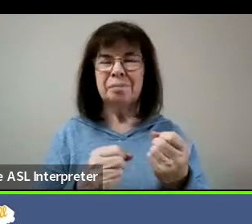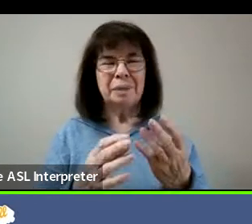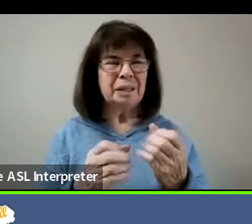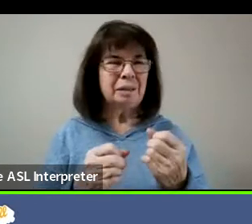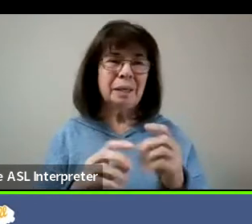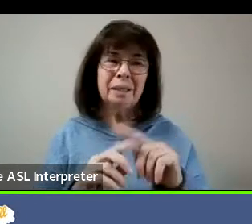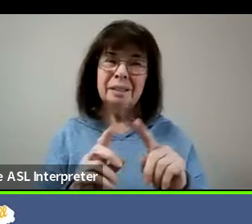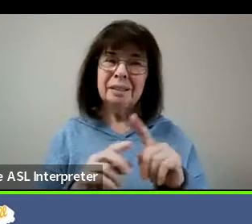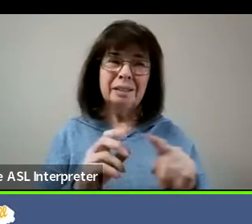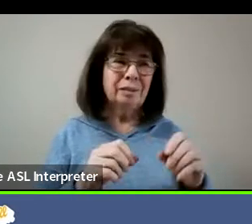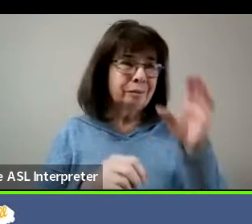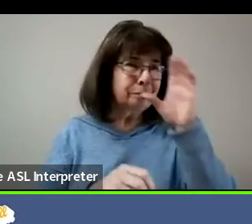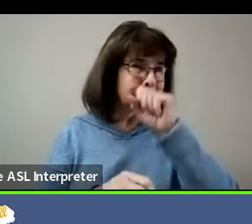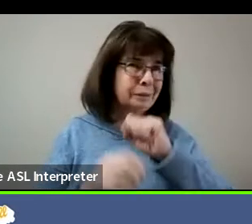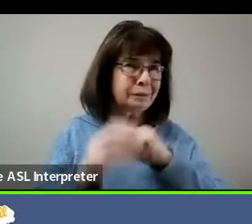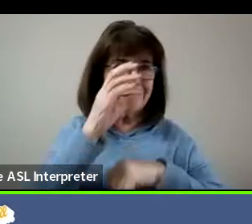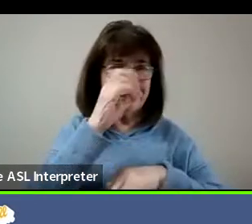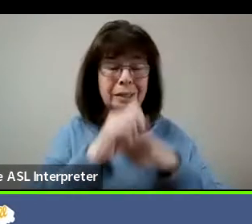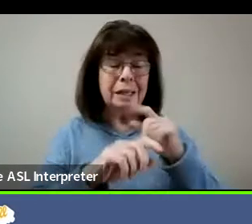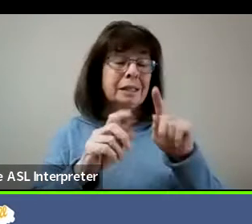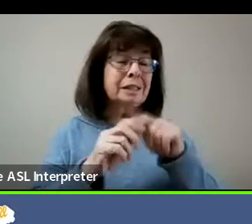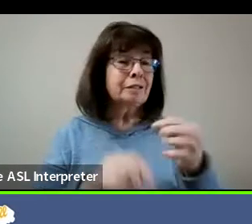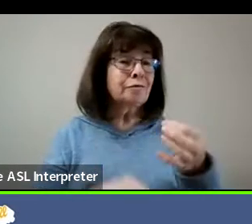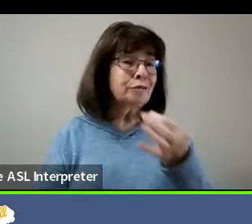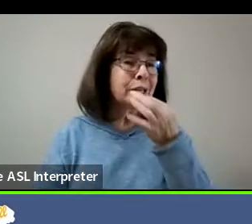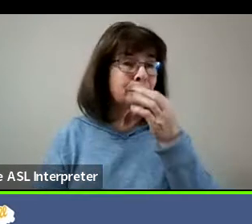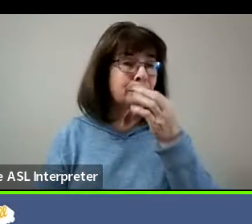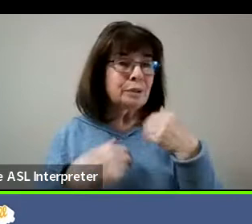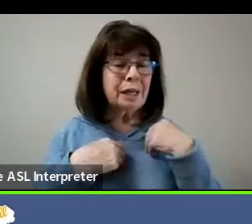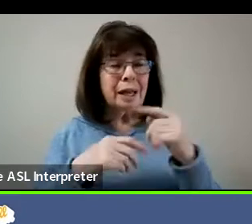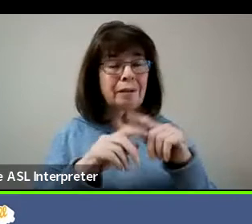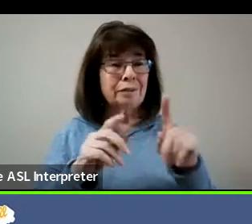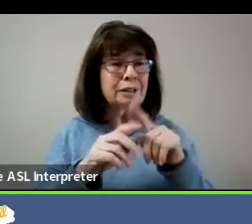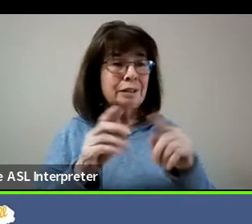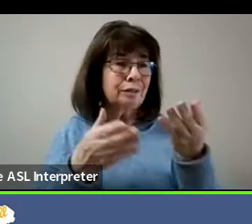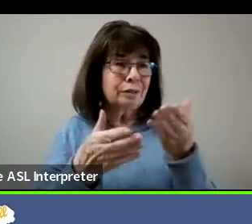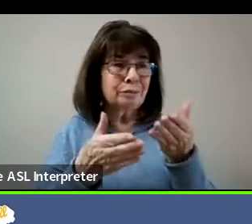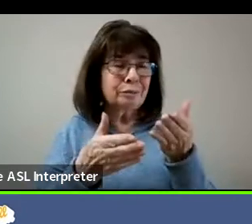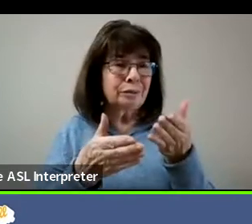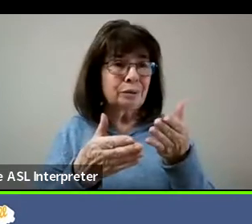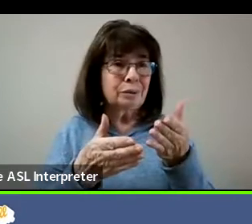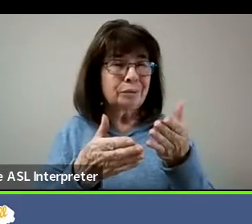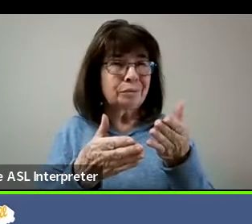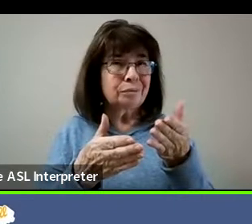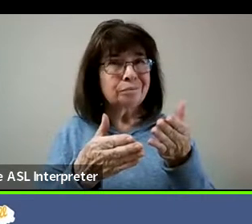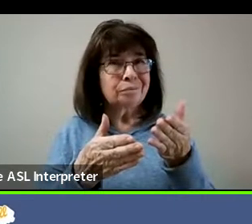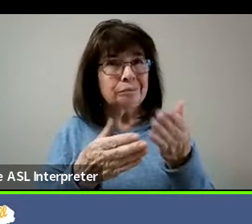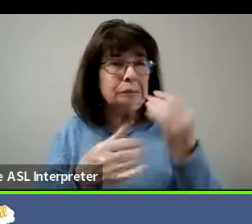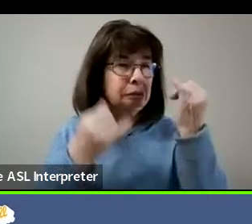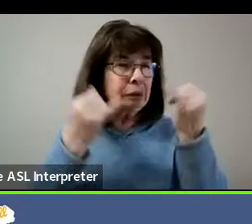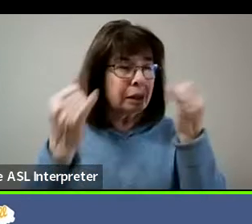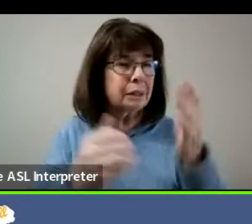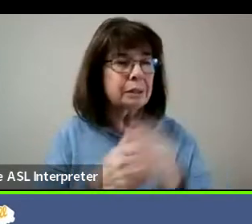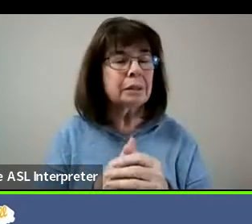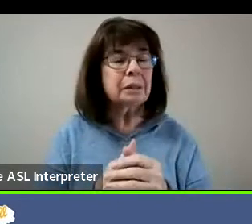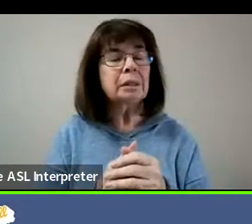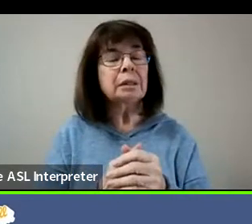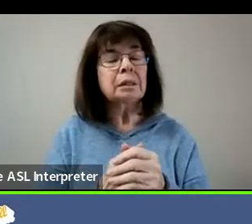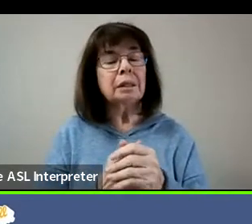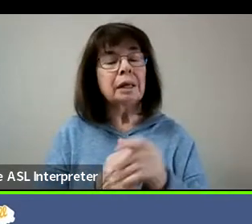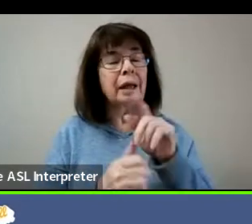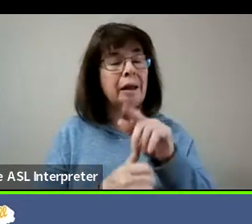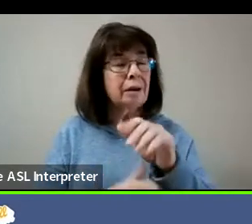and different experts have sort of pulled these in different ways. And I think also there's data to suggest